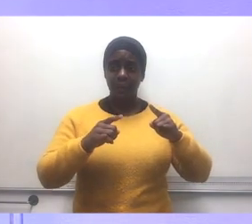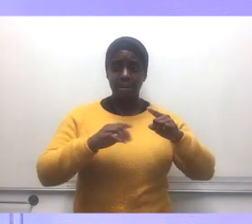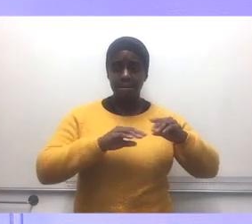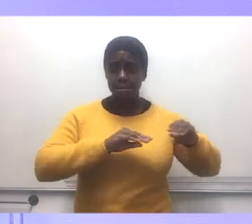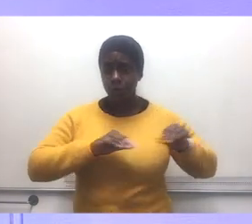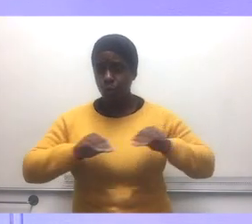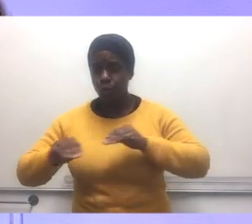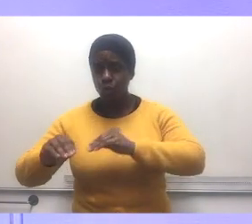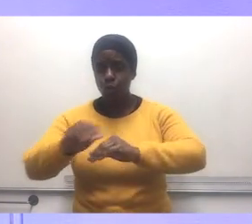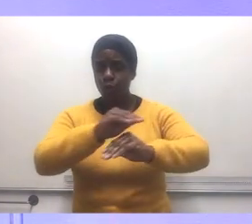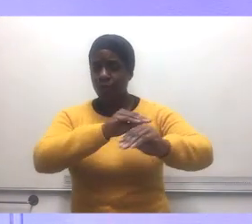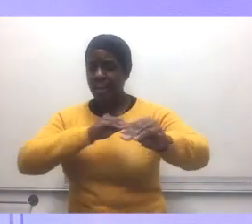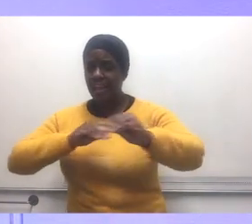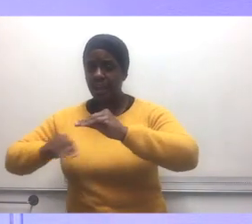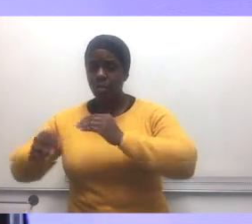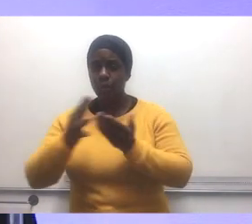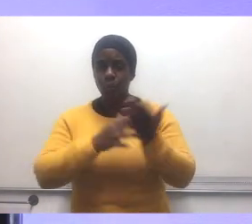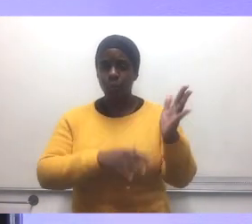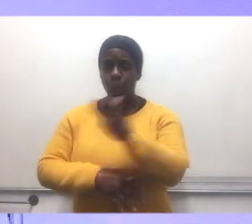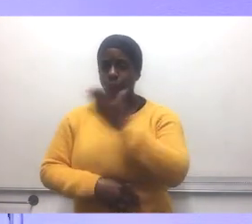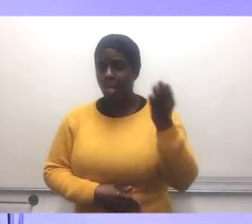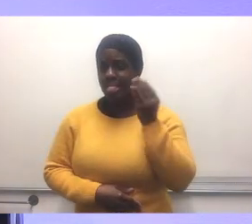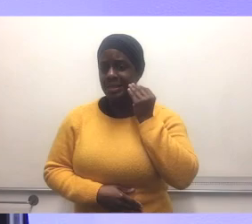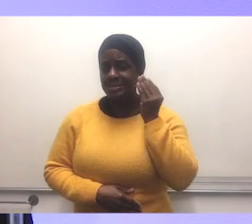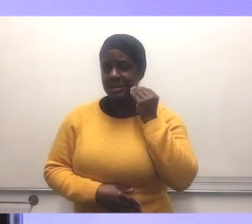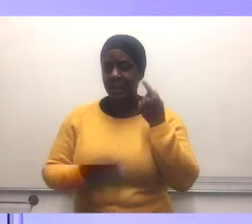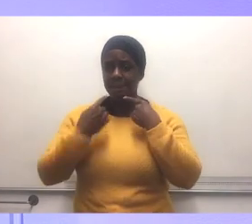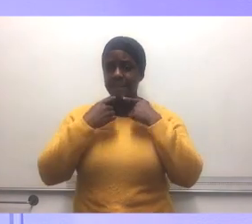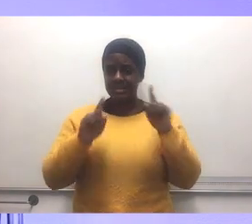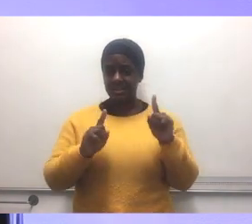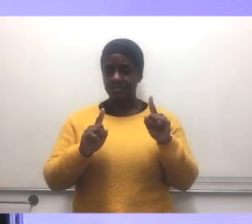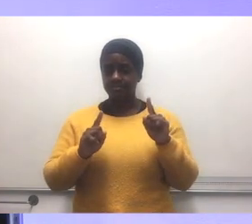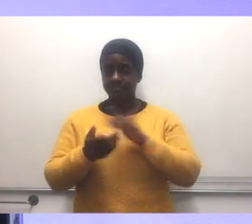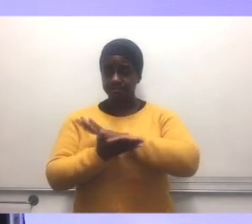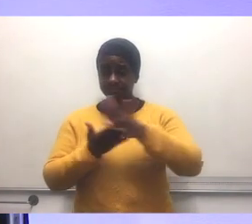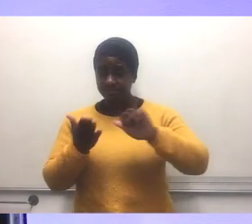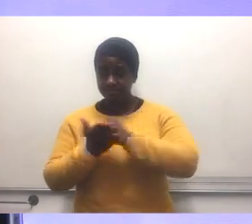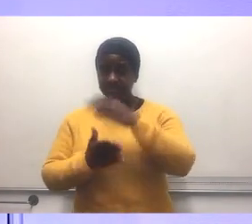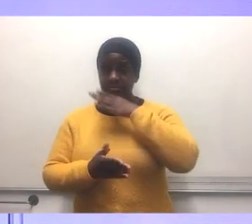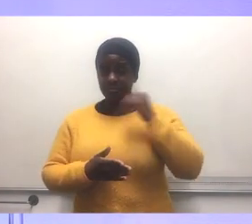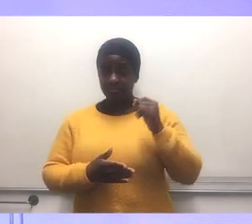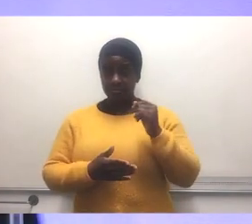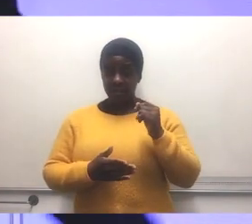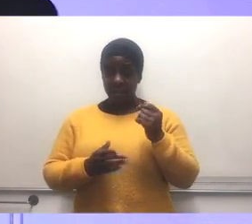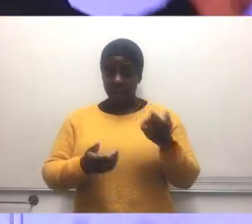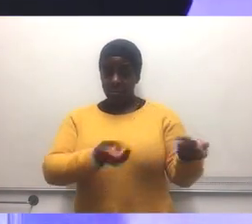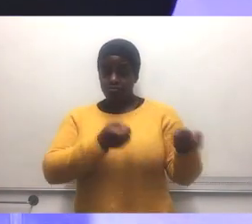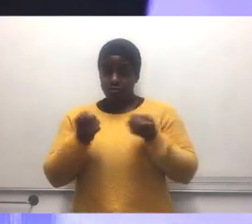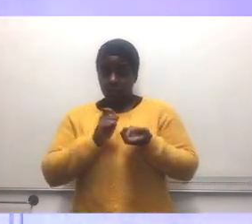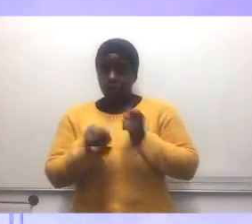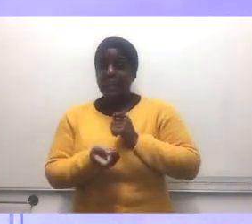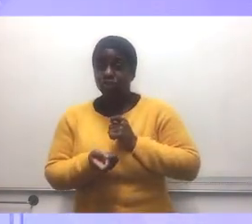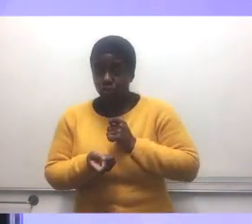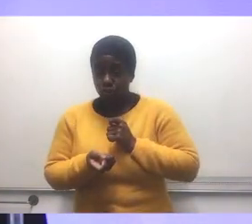moving through the homes listening to this message. The Holy Spirit can bring conviction because